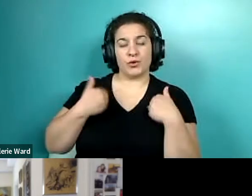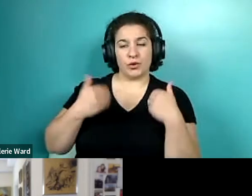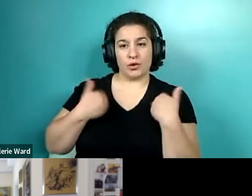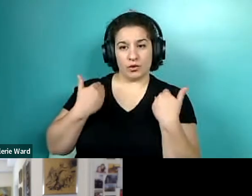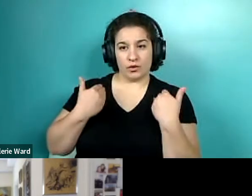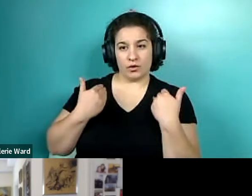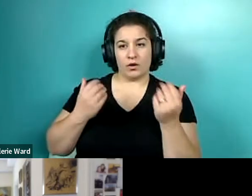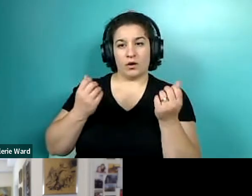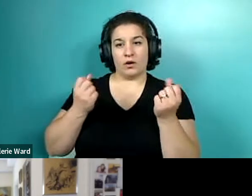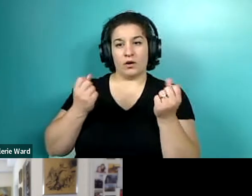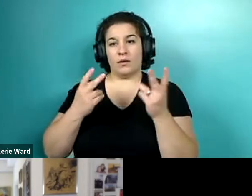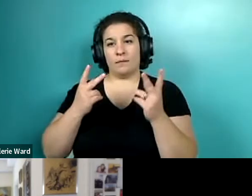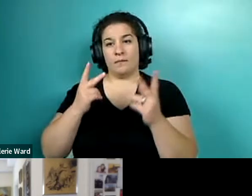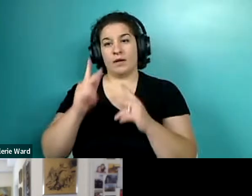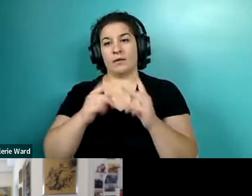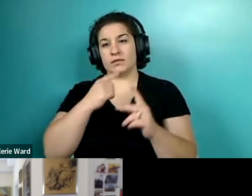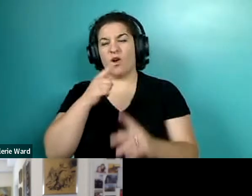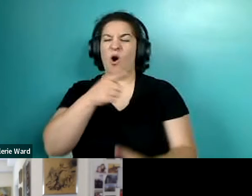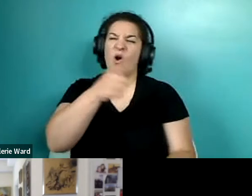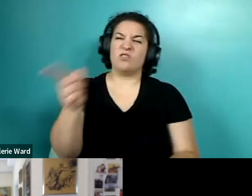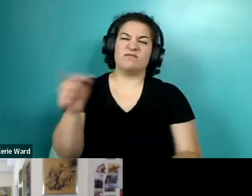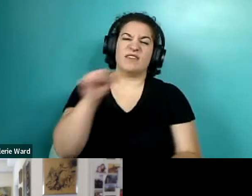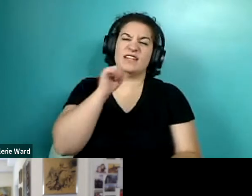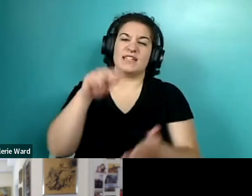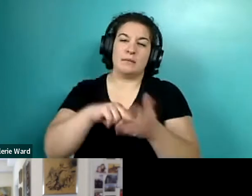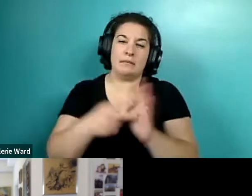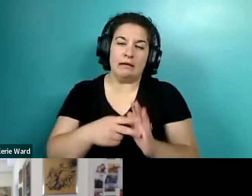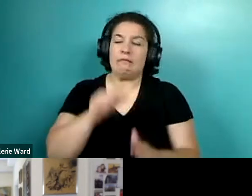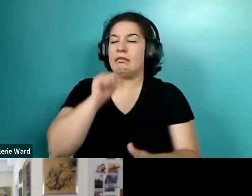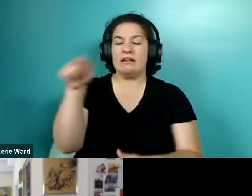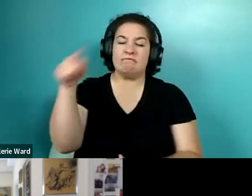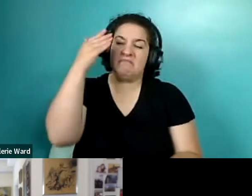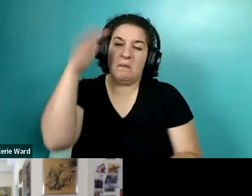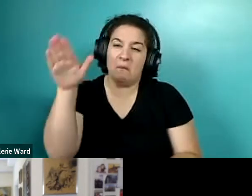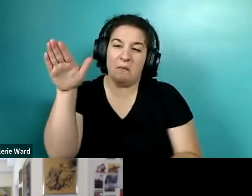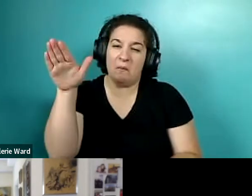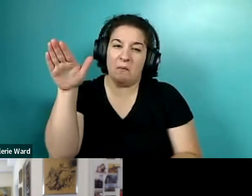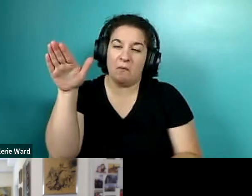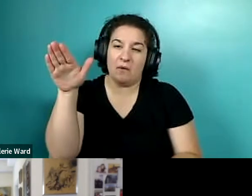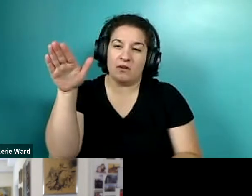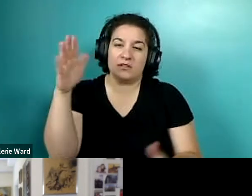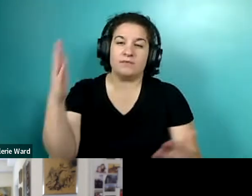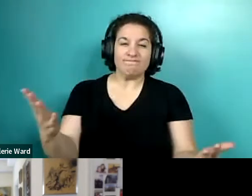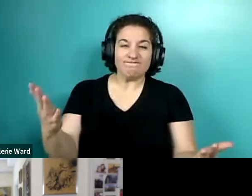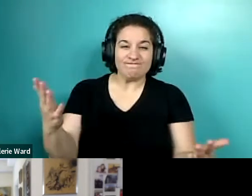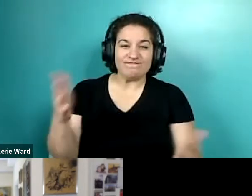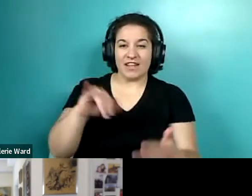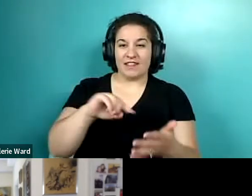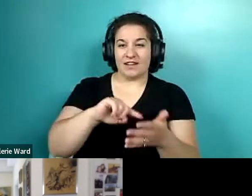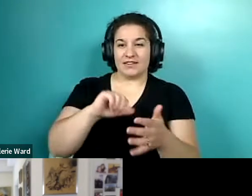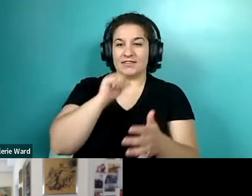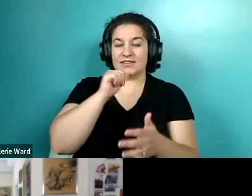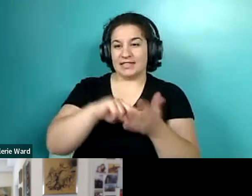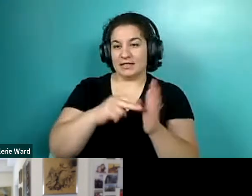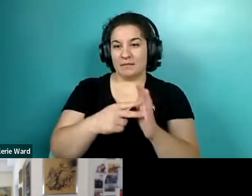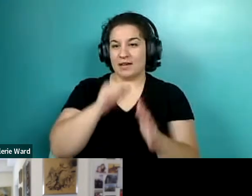is, well, they didn't mean it. They didn't know. And they didn't mean it and they didn't know doesn't mean that it doesn't have an adverse effect